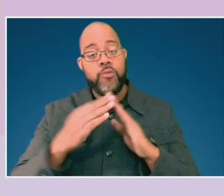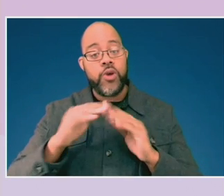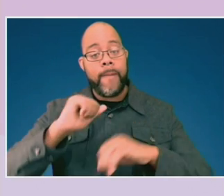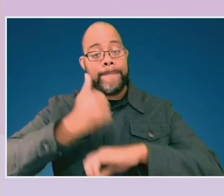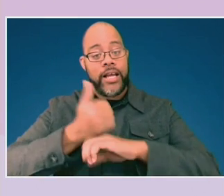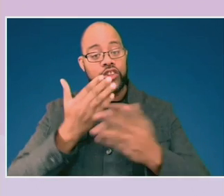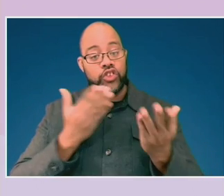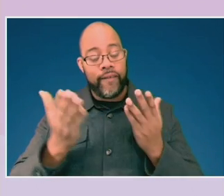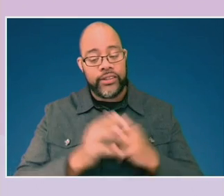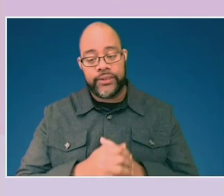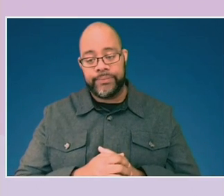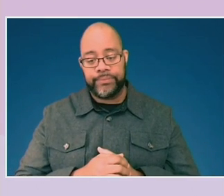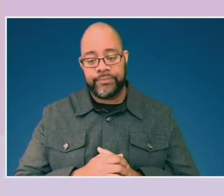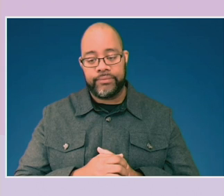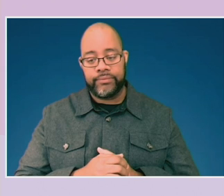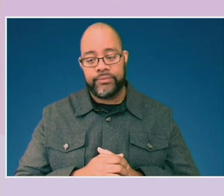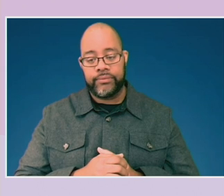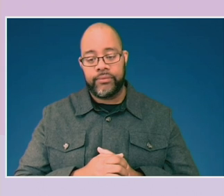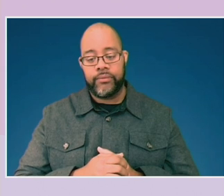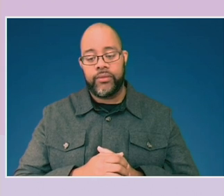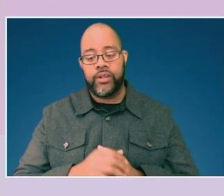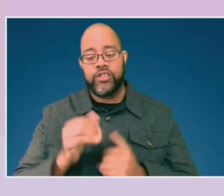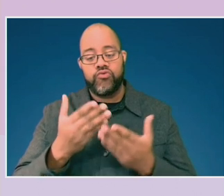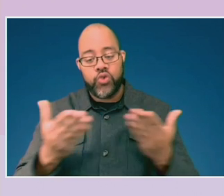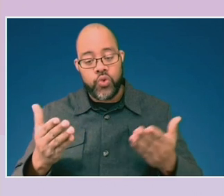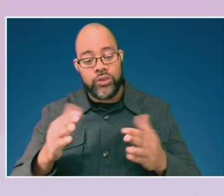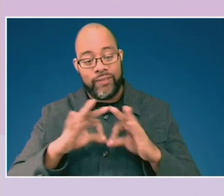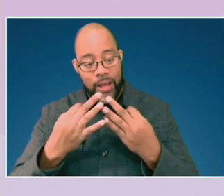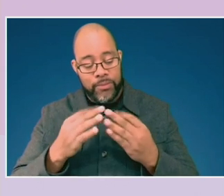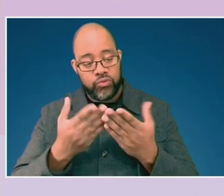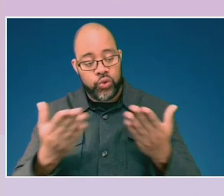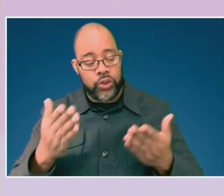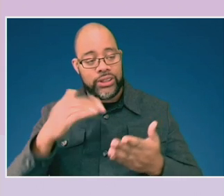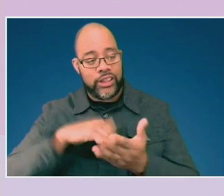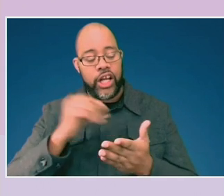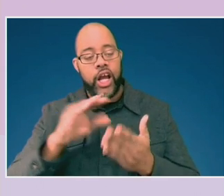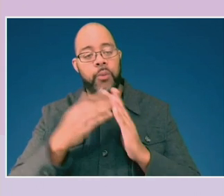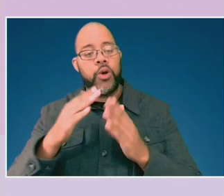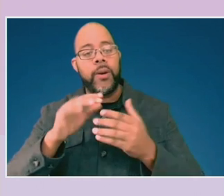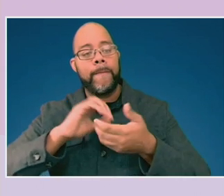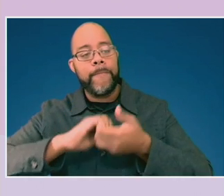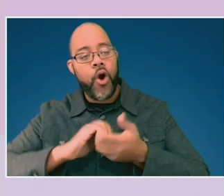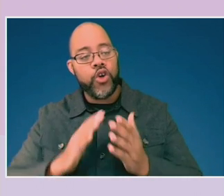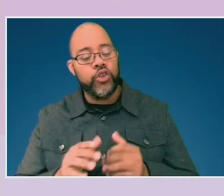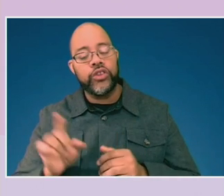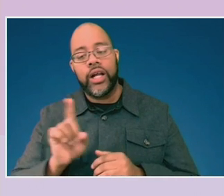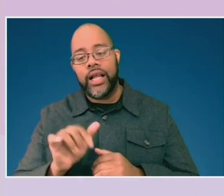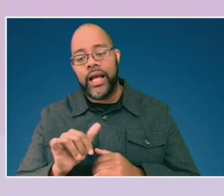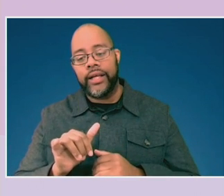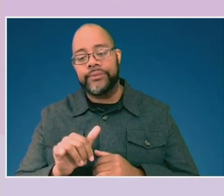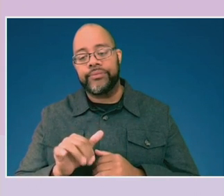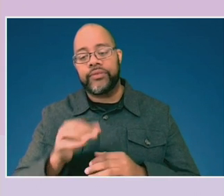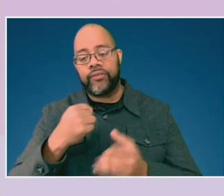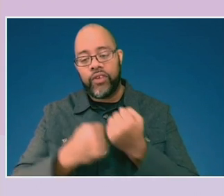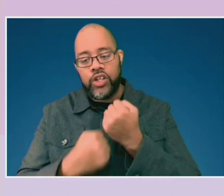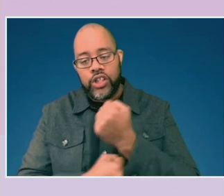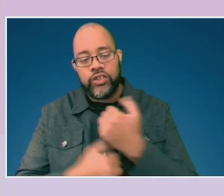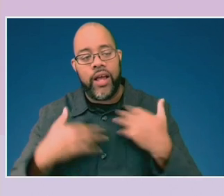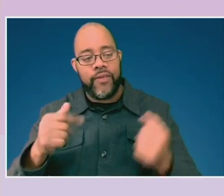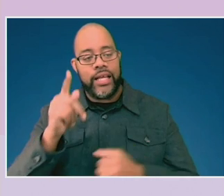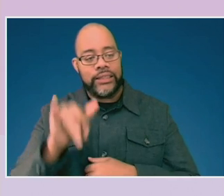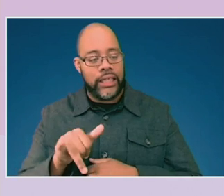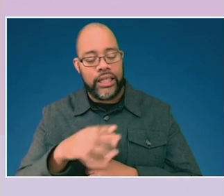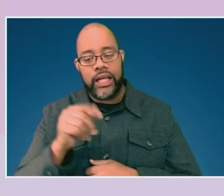Services, Family Resource Centers, and also community partners, such as the Foundation for a Healthy Kentucky and